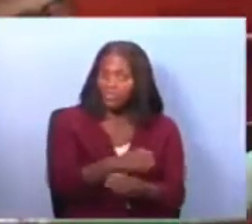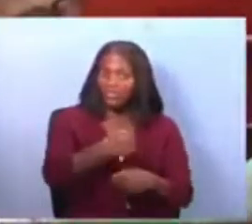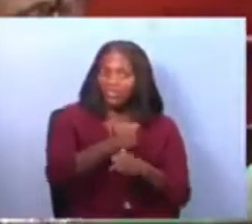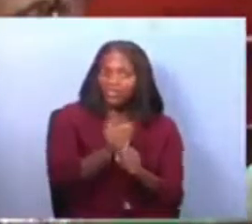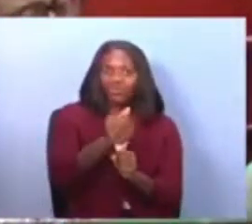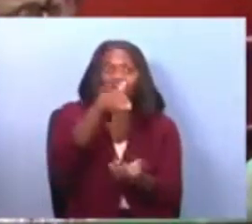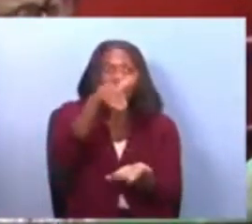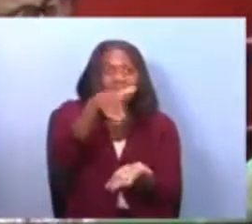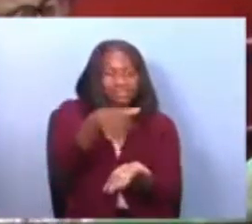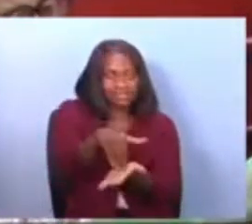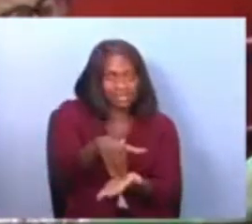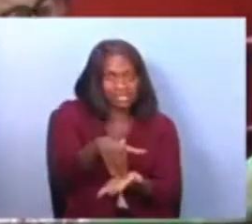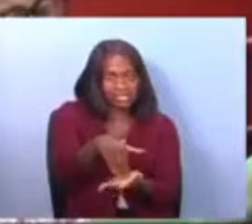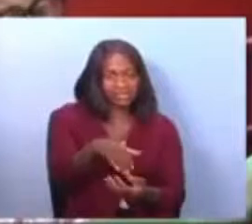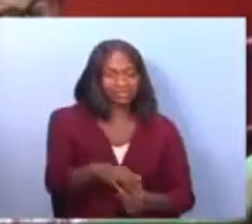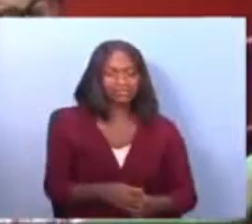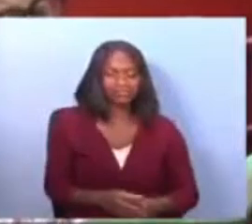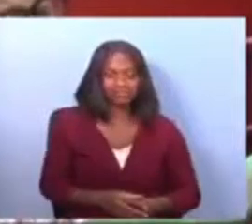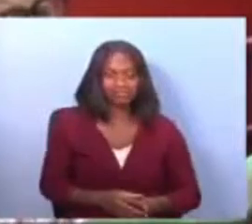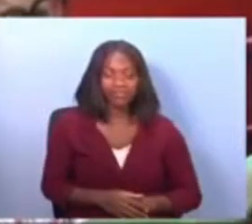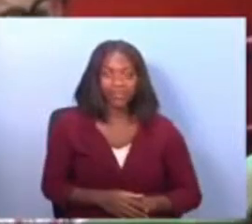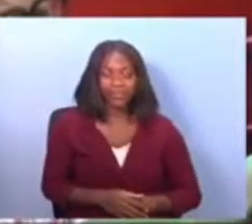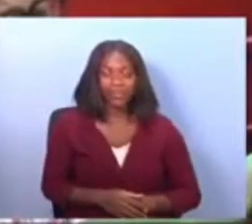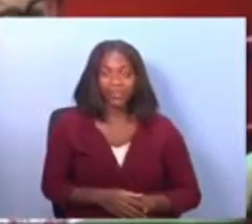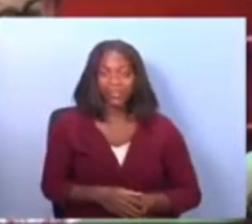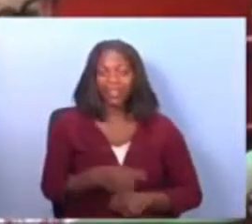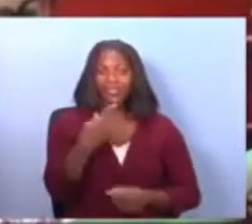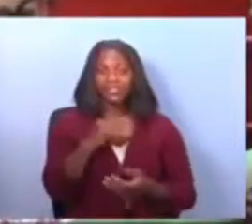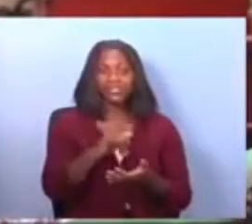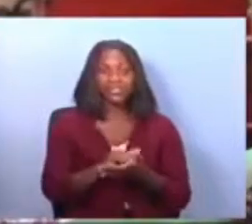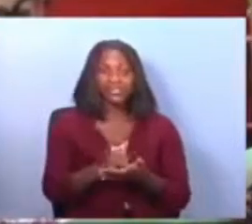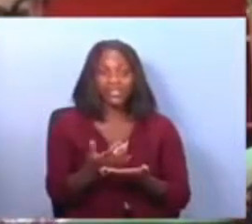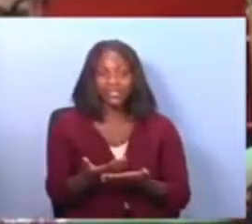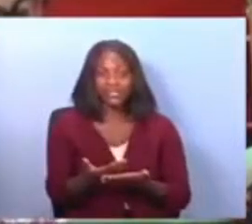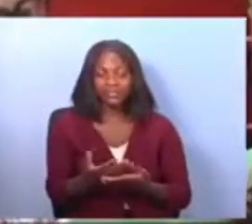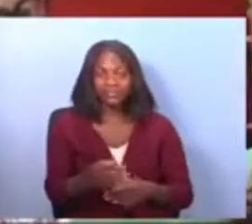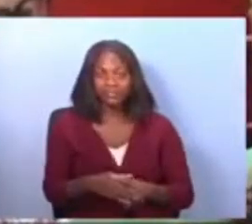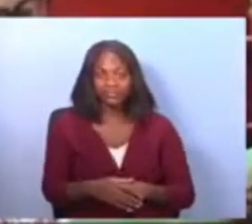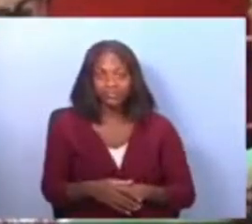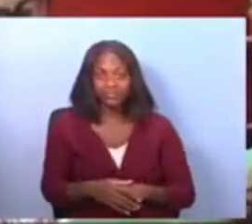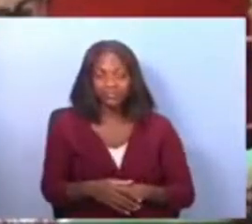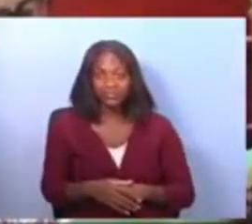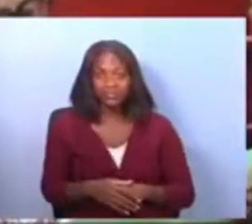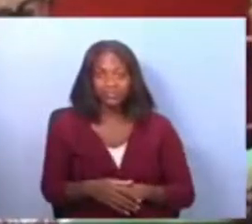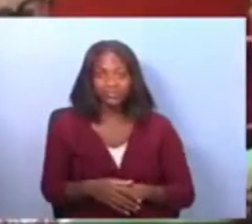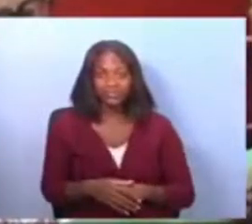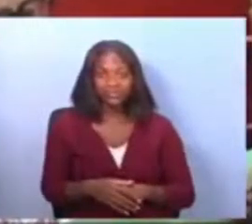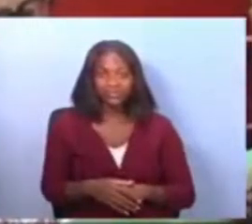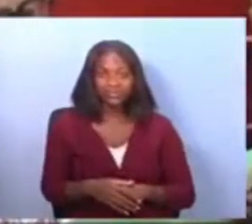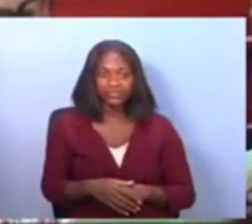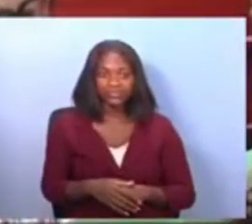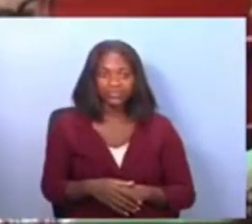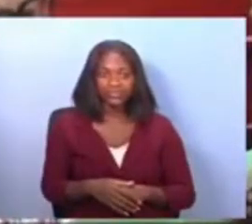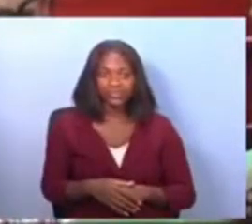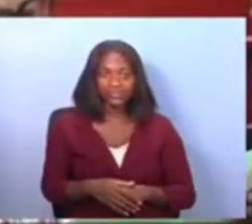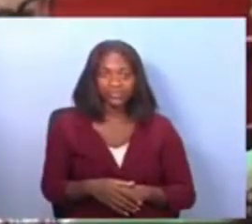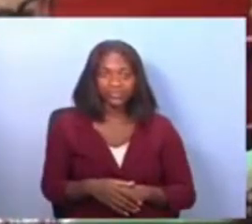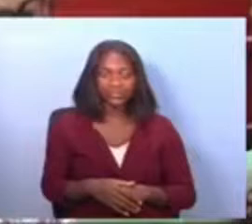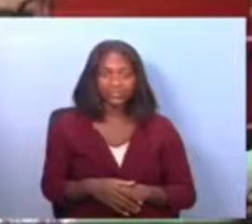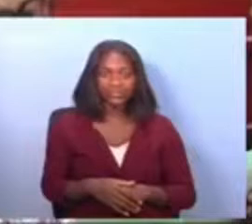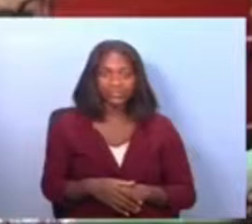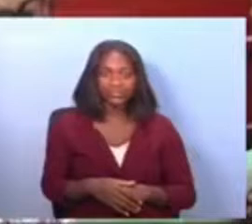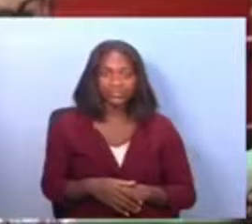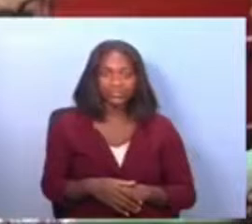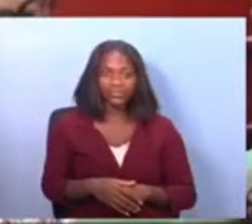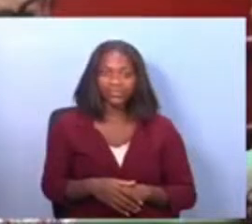It states to compose the Business and Appointment Committee as well as recompose the Committee of Selection.